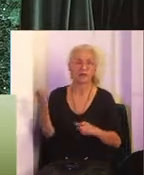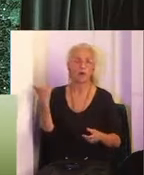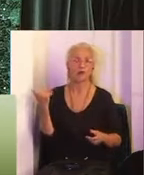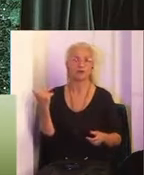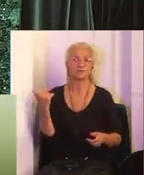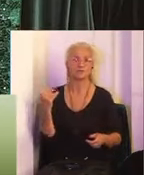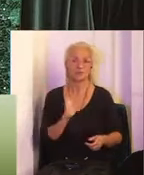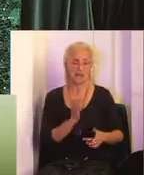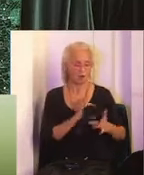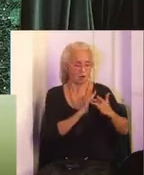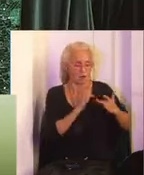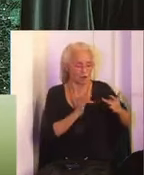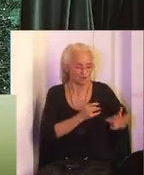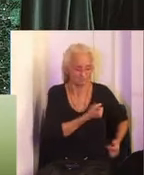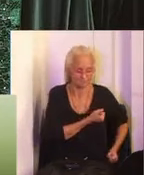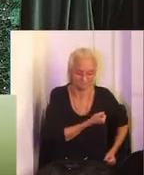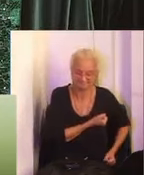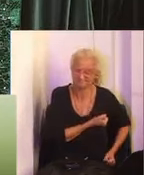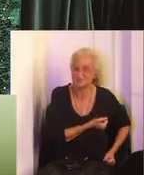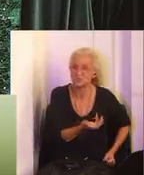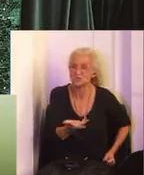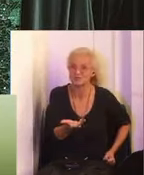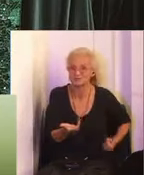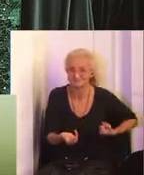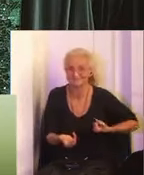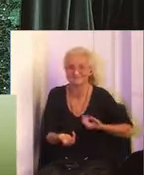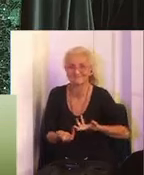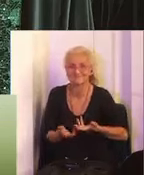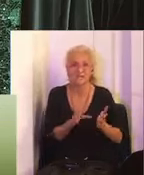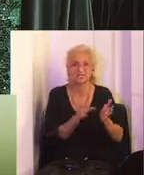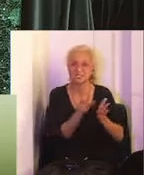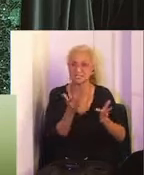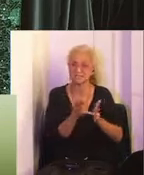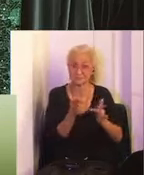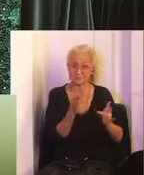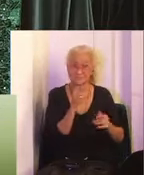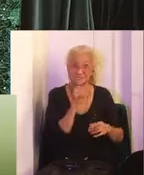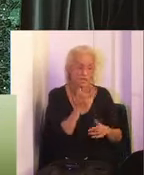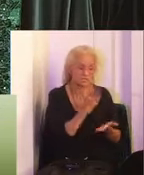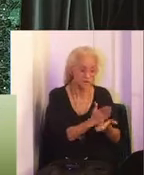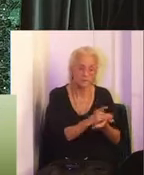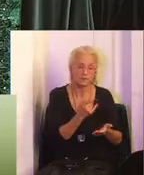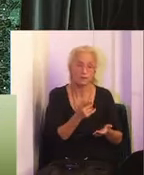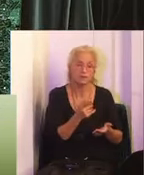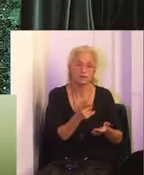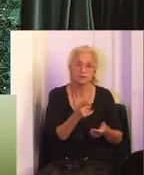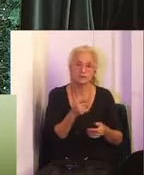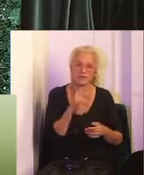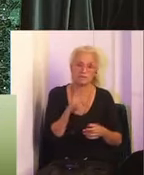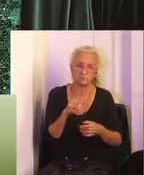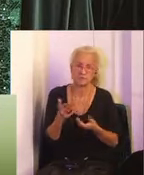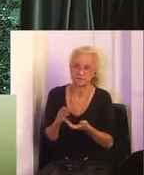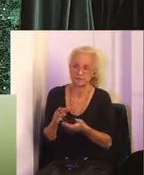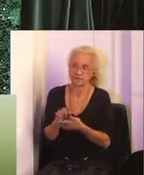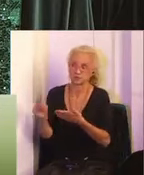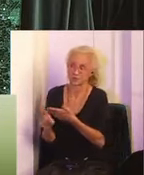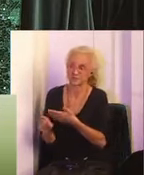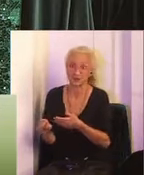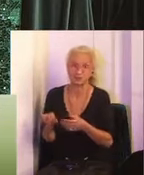generous heart. And Jesus didn't even stop there. And this can go on to a whole nother sermon, which may happen next